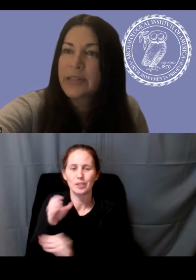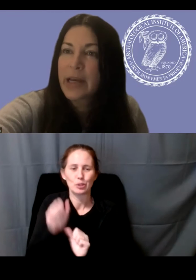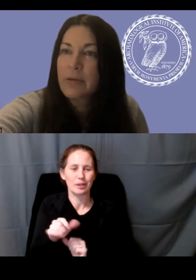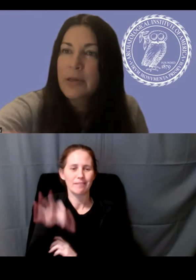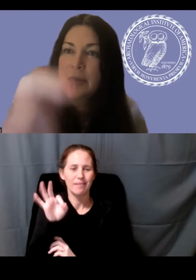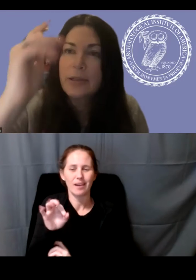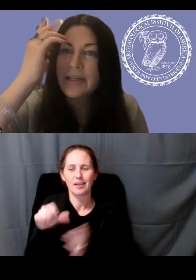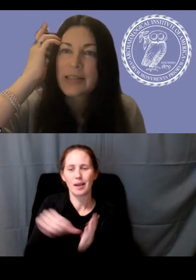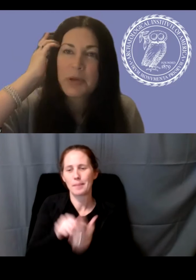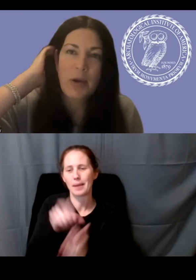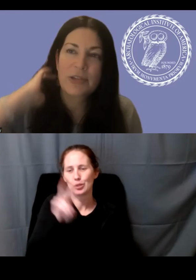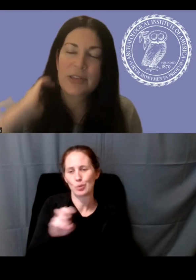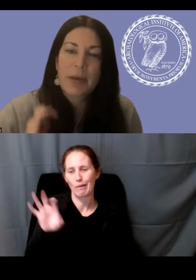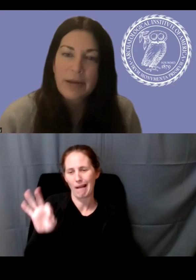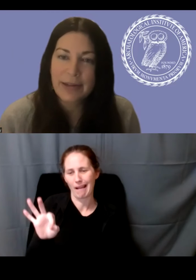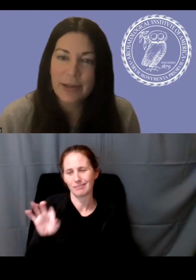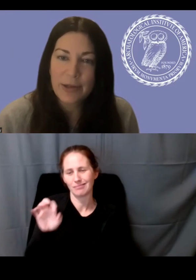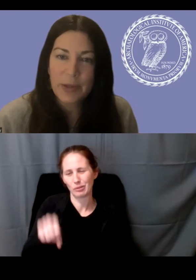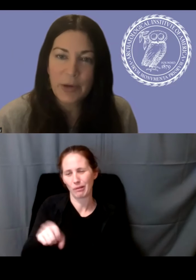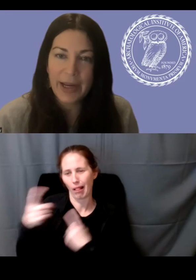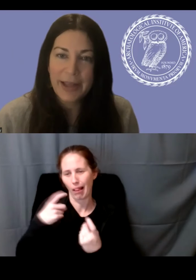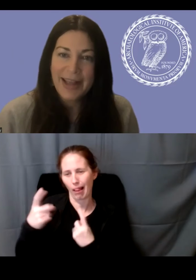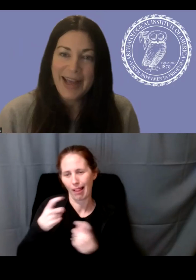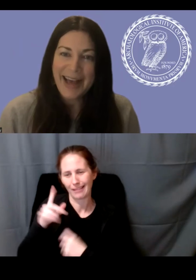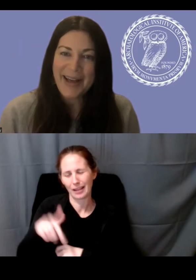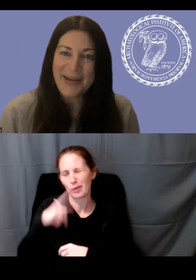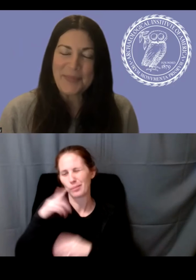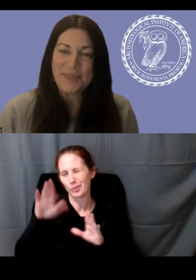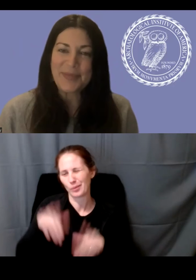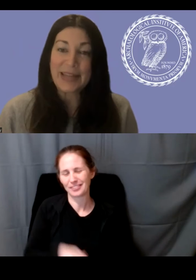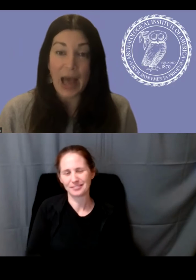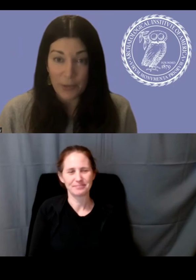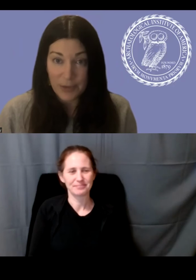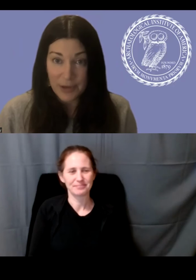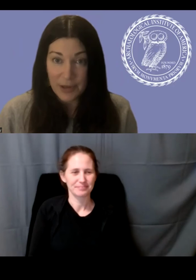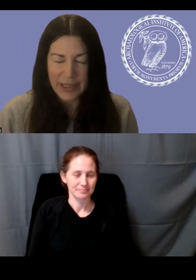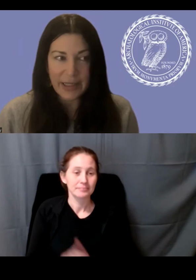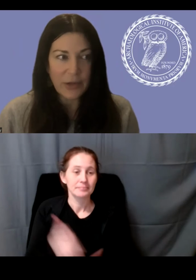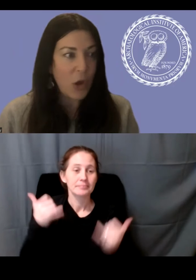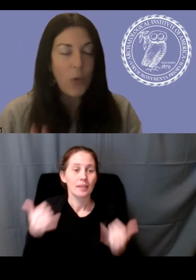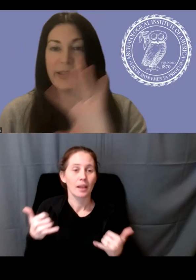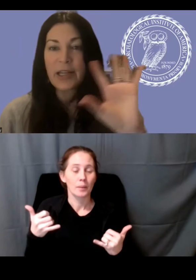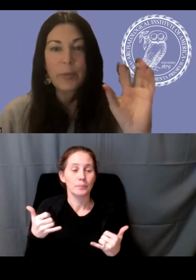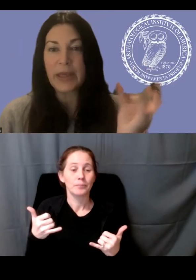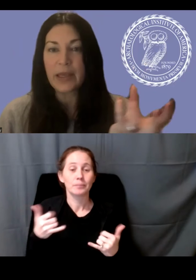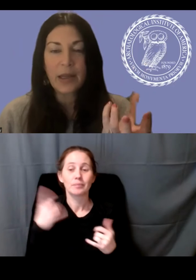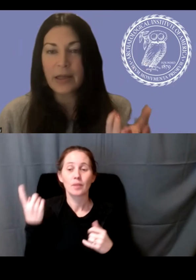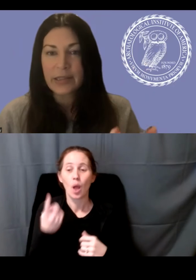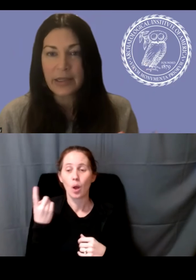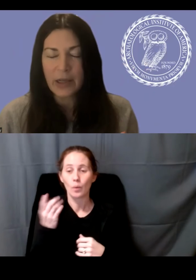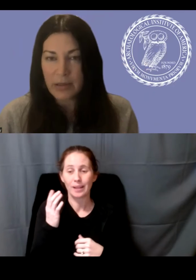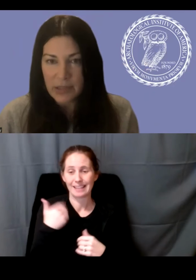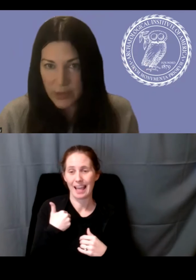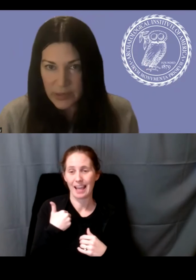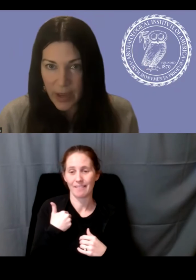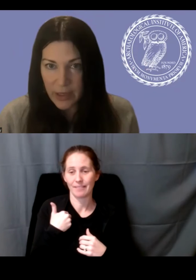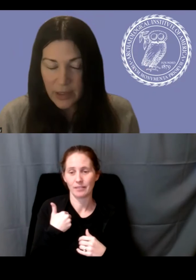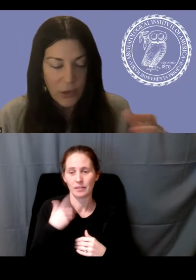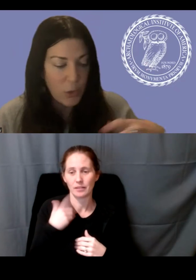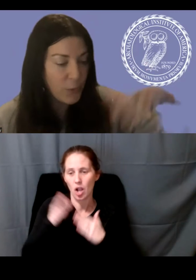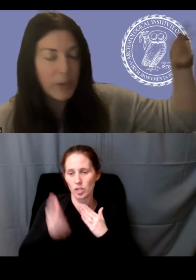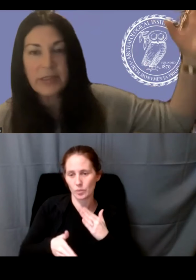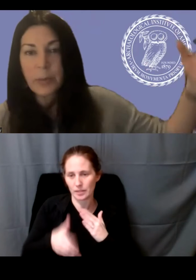go to town. You can ask me questions about it. It'll be great. Now, there's always going to be an unintended consequence,